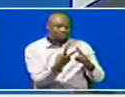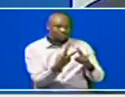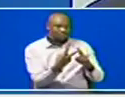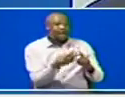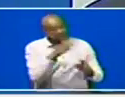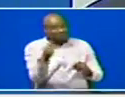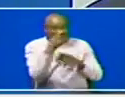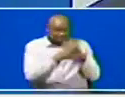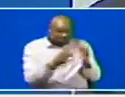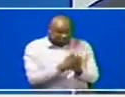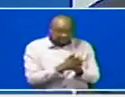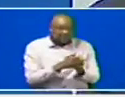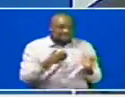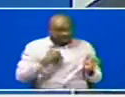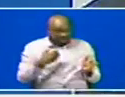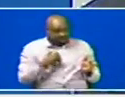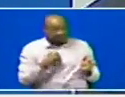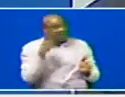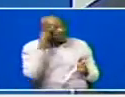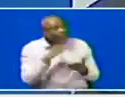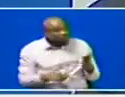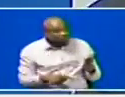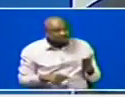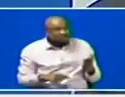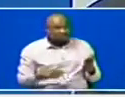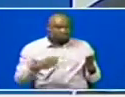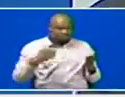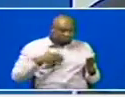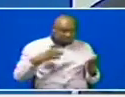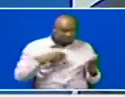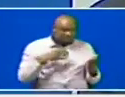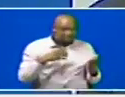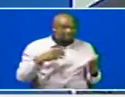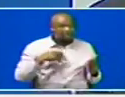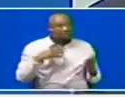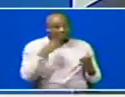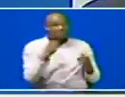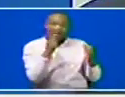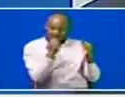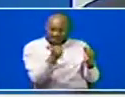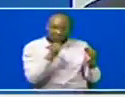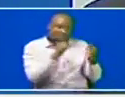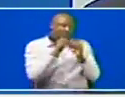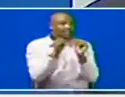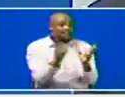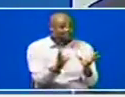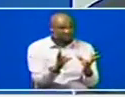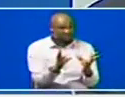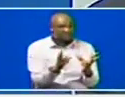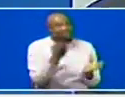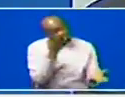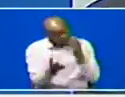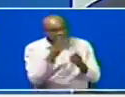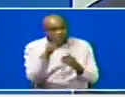obviously in some countries is violent, and happily here is largely, with some exceptions, but largely not violent. That either